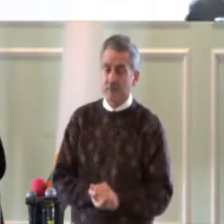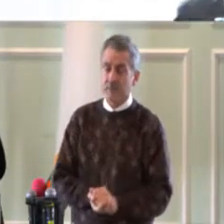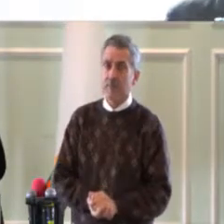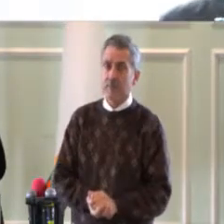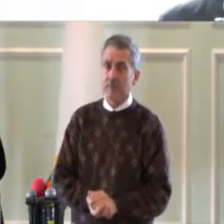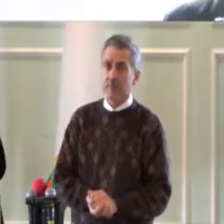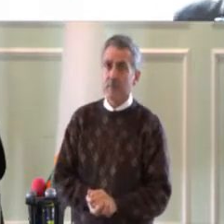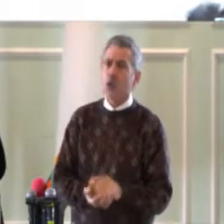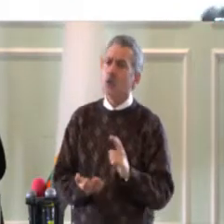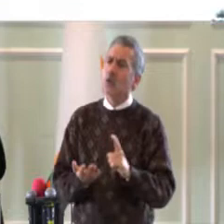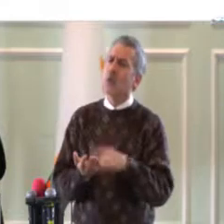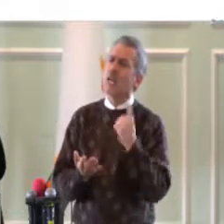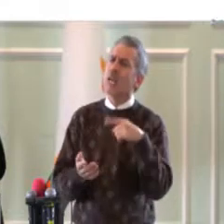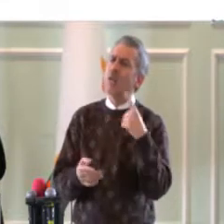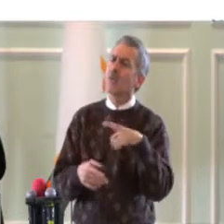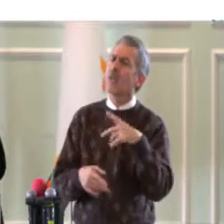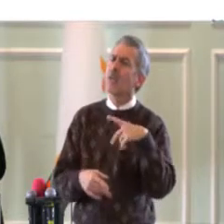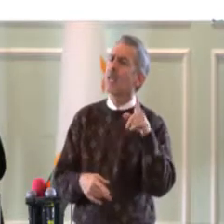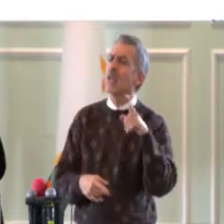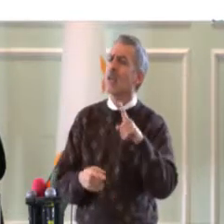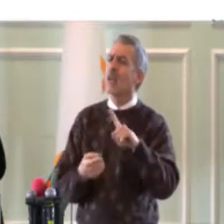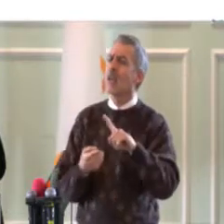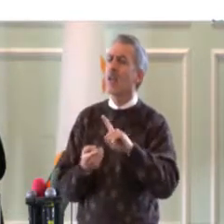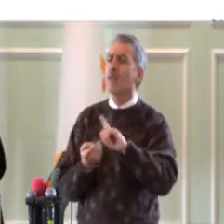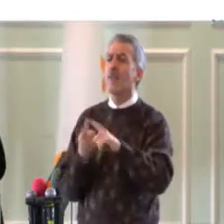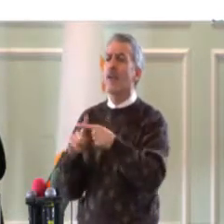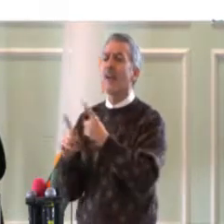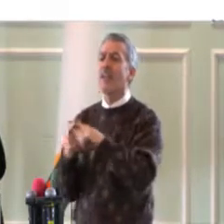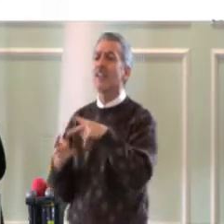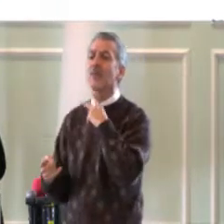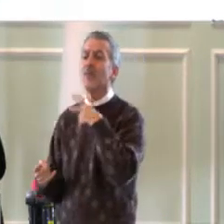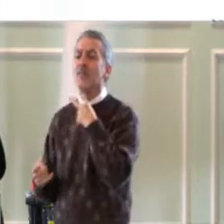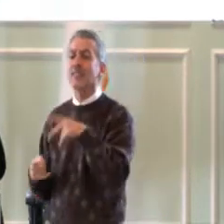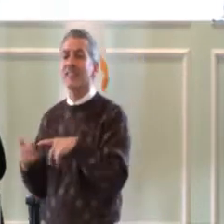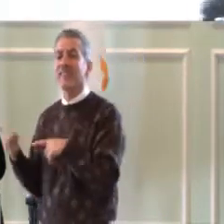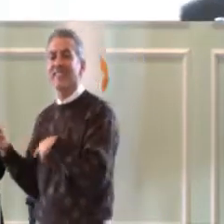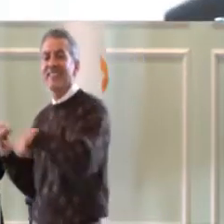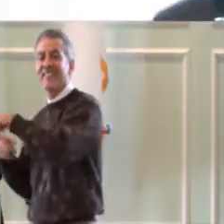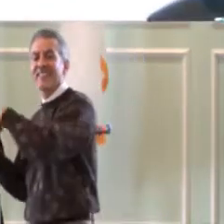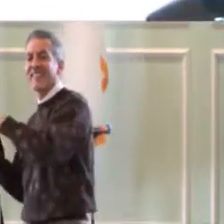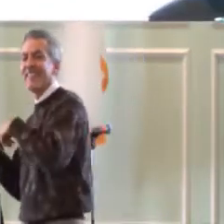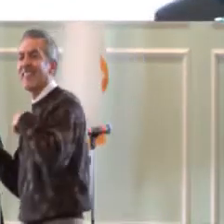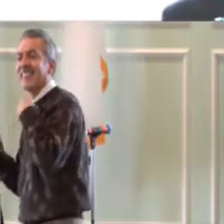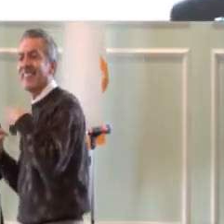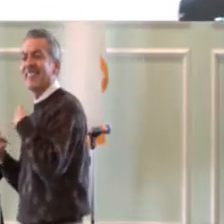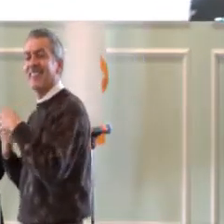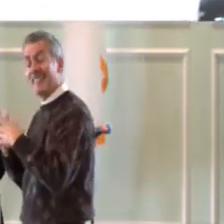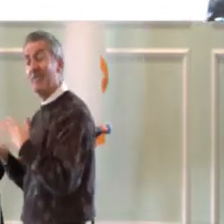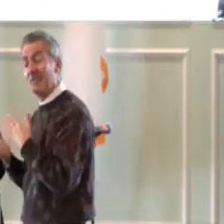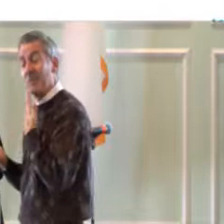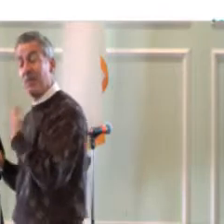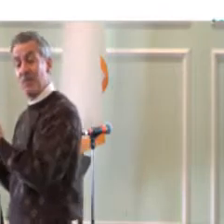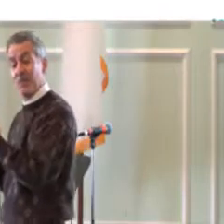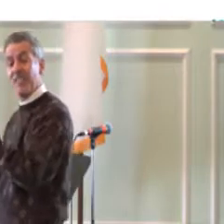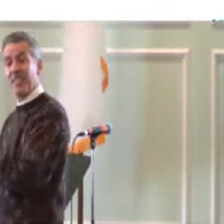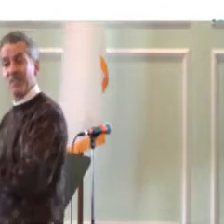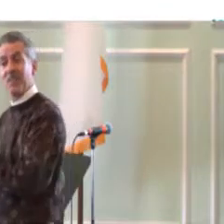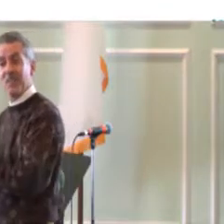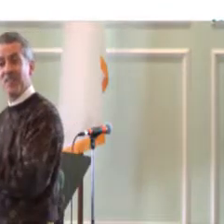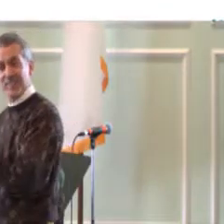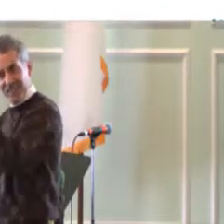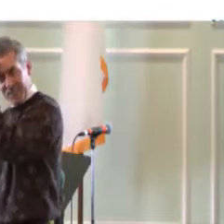Sometimes we hear the voices of our friends. And it's good to have friends. It's good to hear their